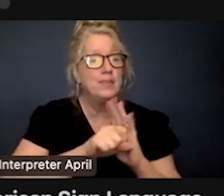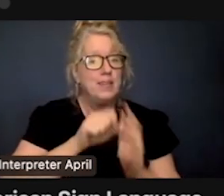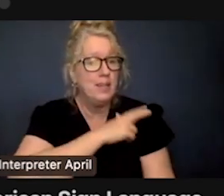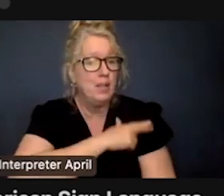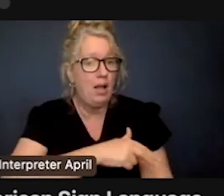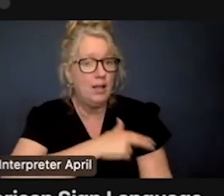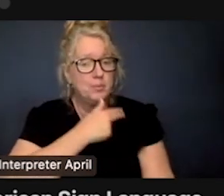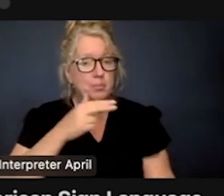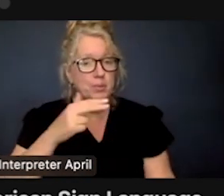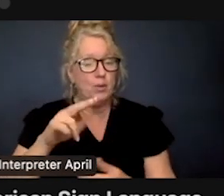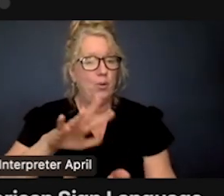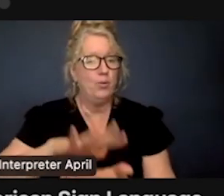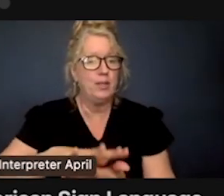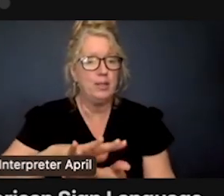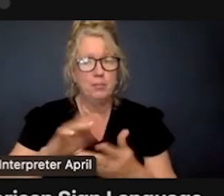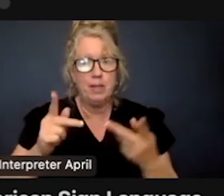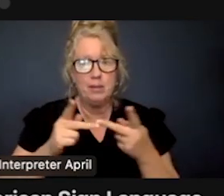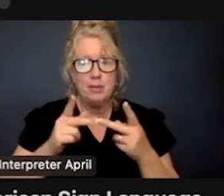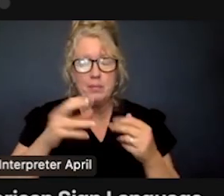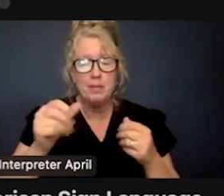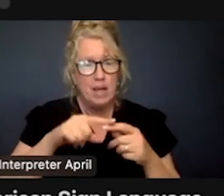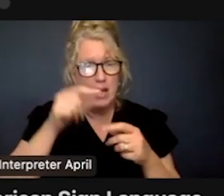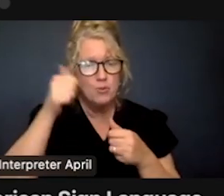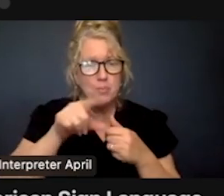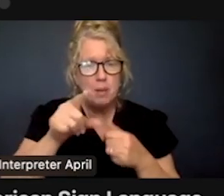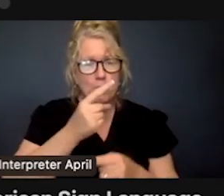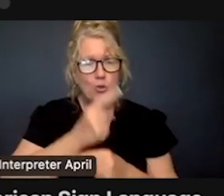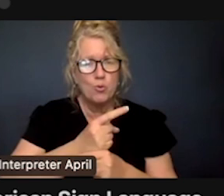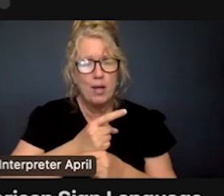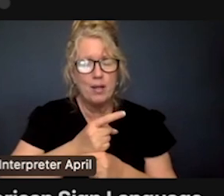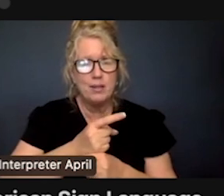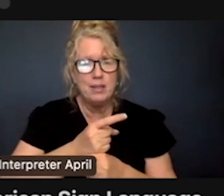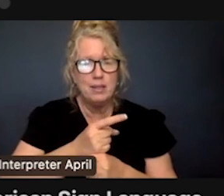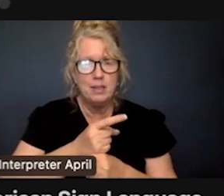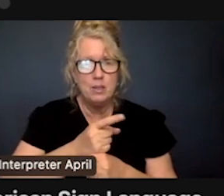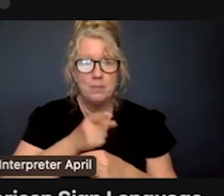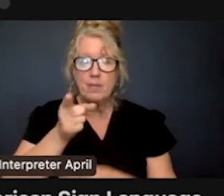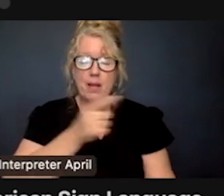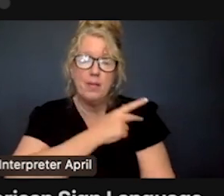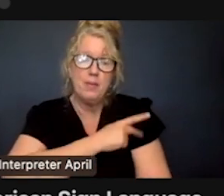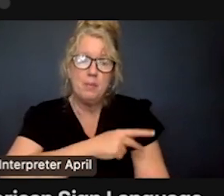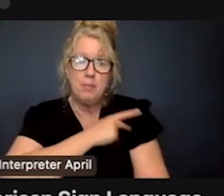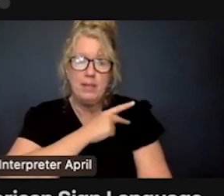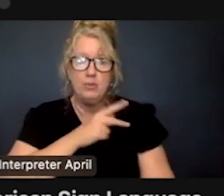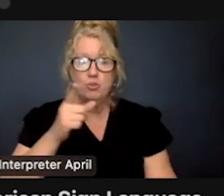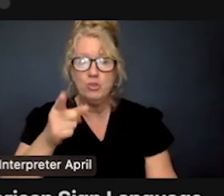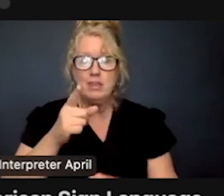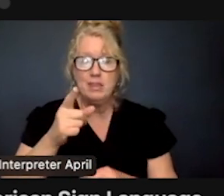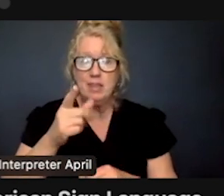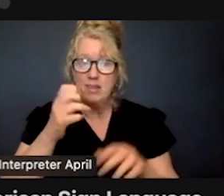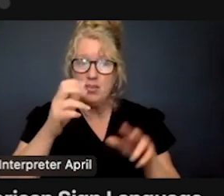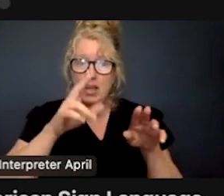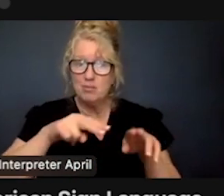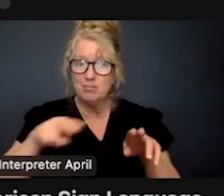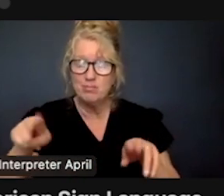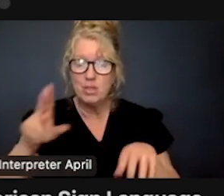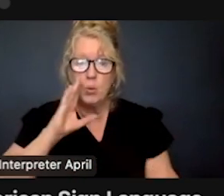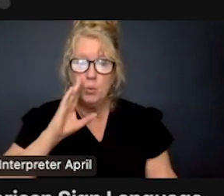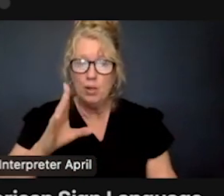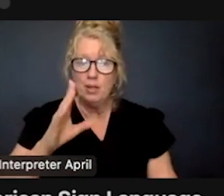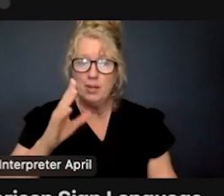campus. And if I remember correctly, the patient's guests would be out into they